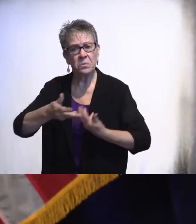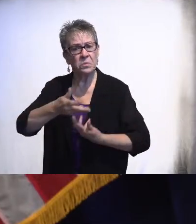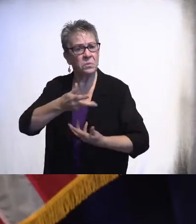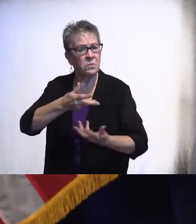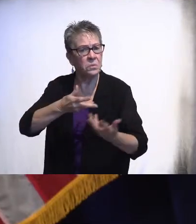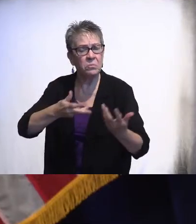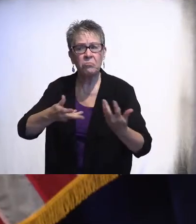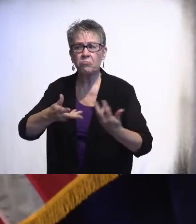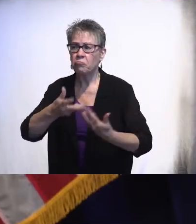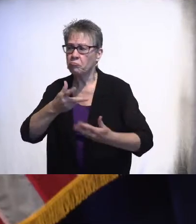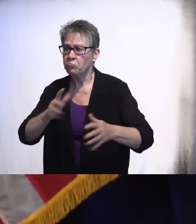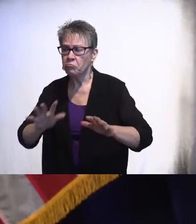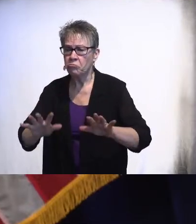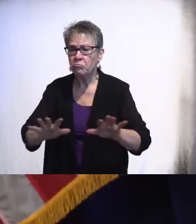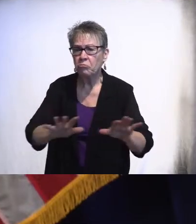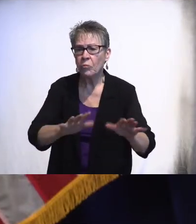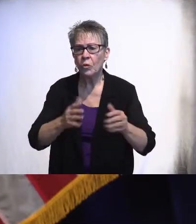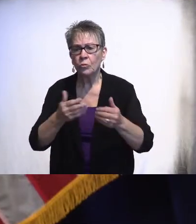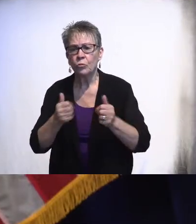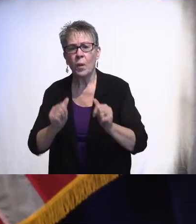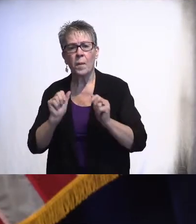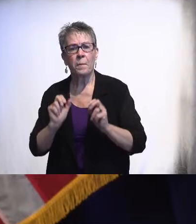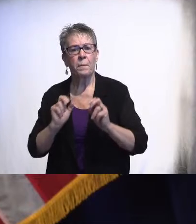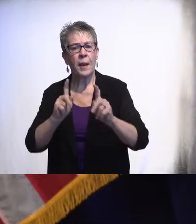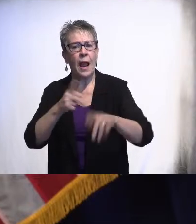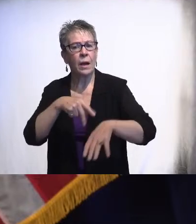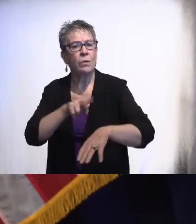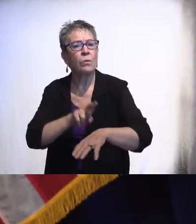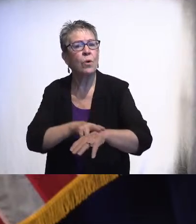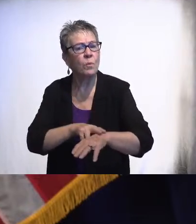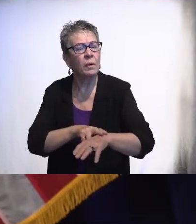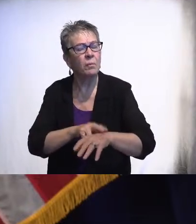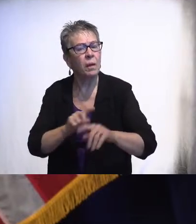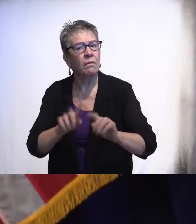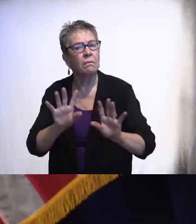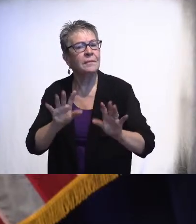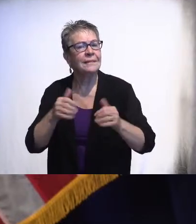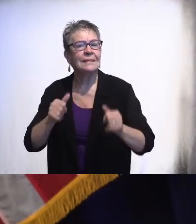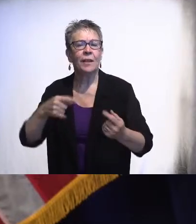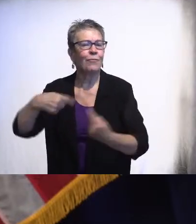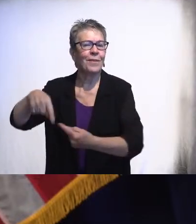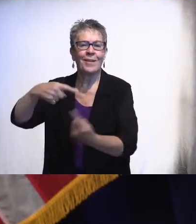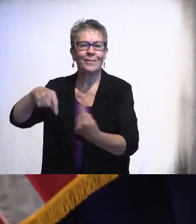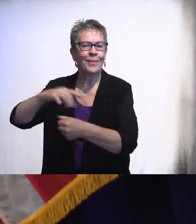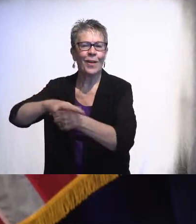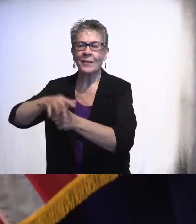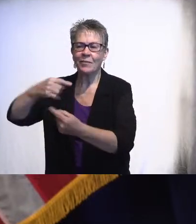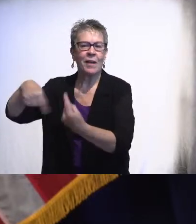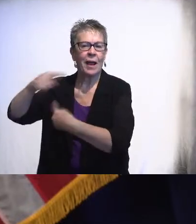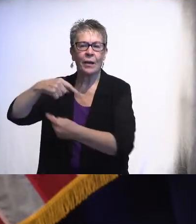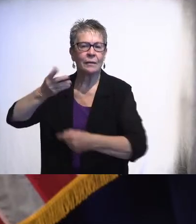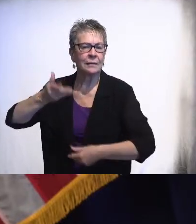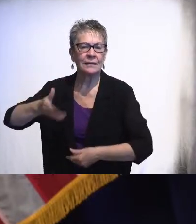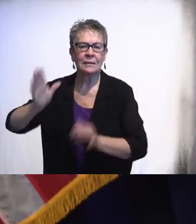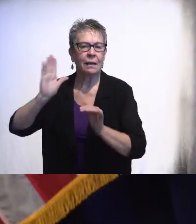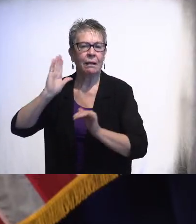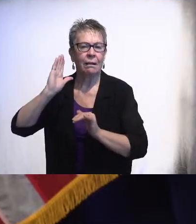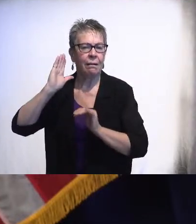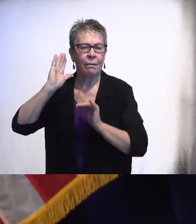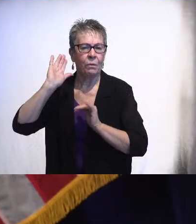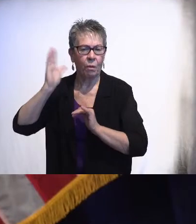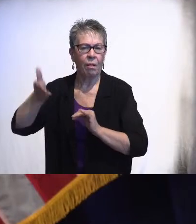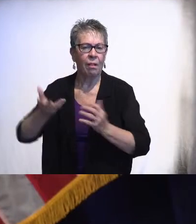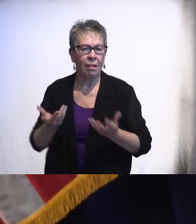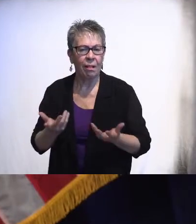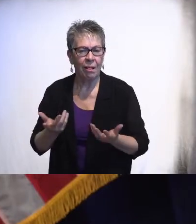reasonable decisions and take reasonable protections, first amongst those, getting vaccinated. Also, sometimes wearing masks in